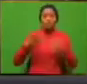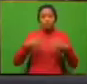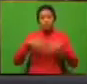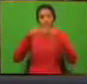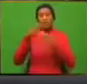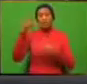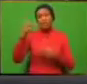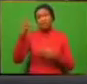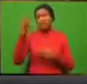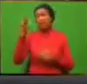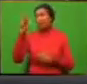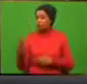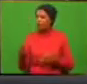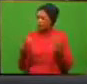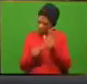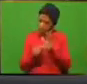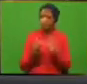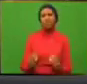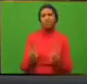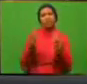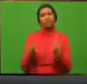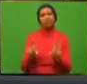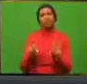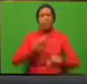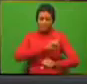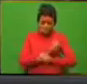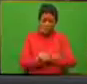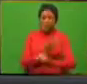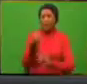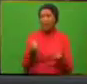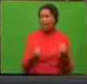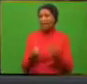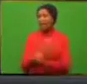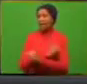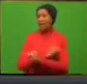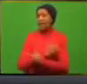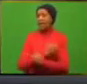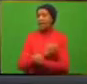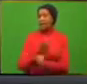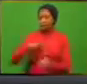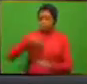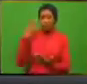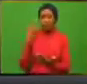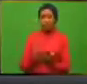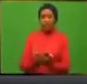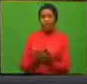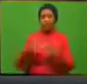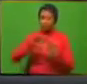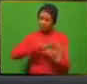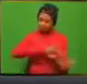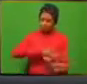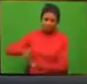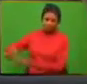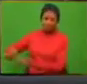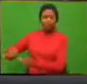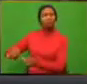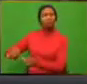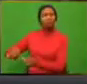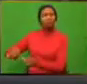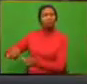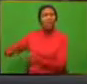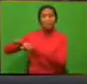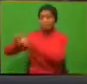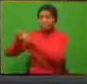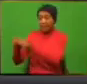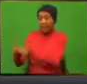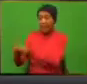opportunity and the most powerful opportunity in recent history to overcome the suffocating grip that the